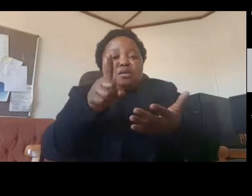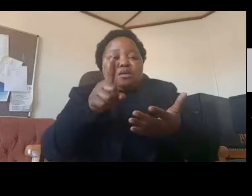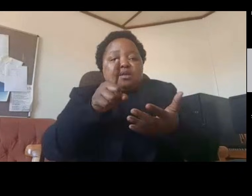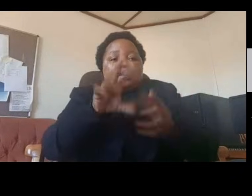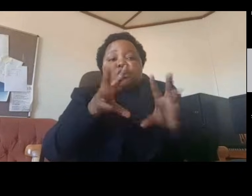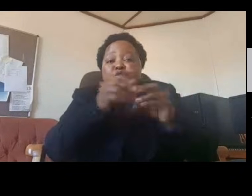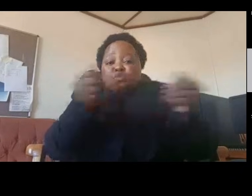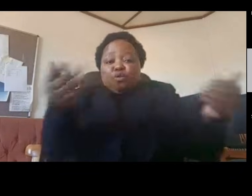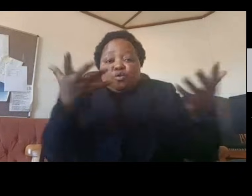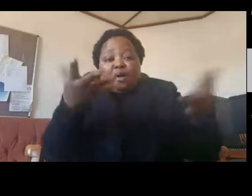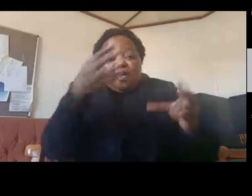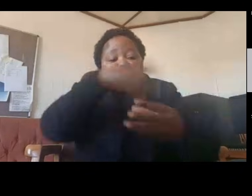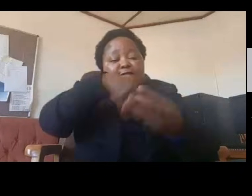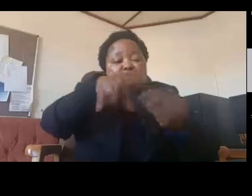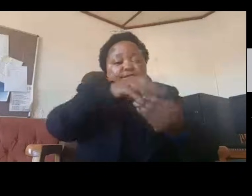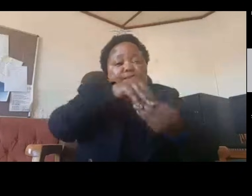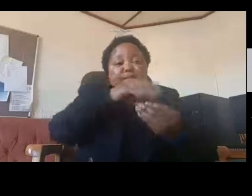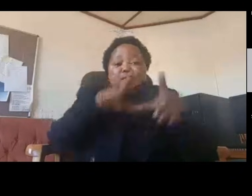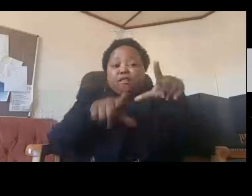resolved